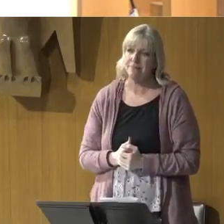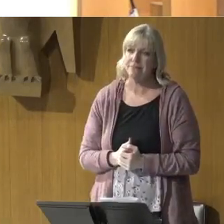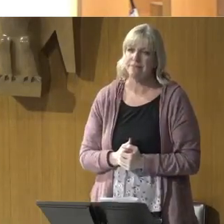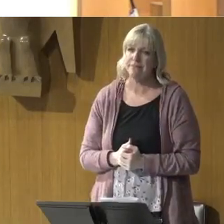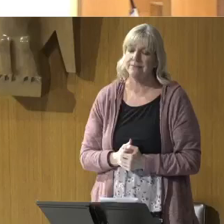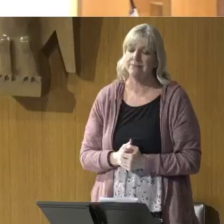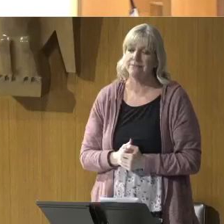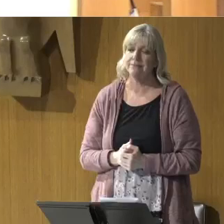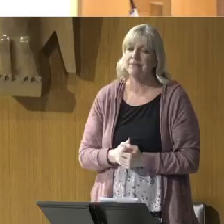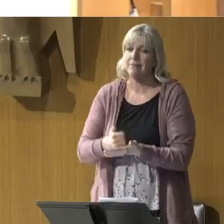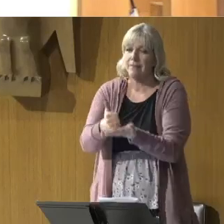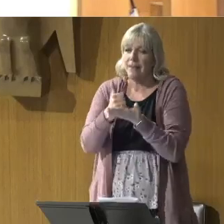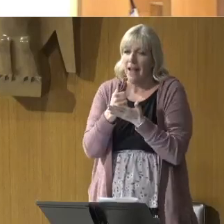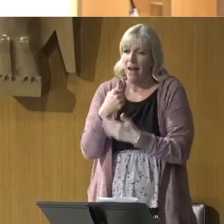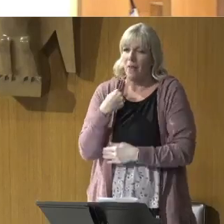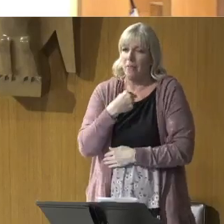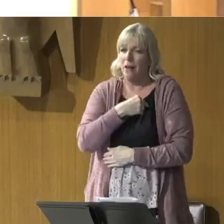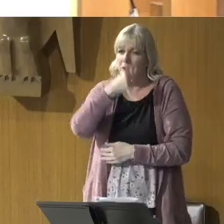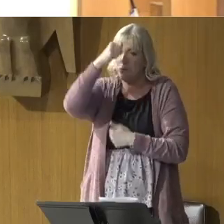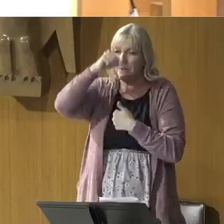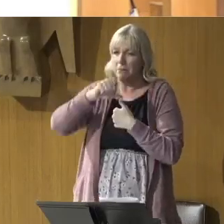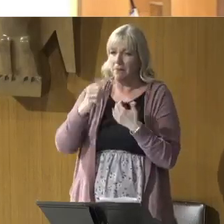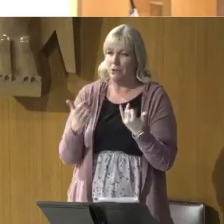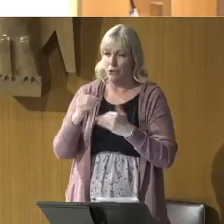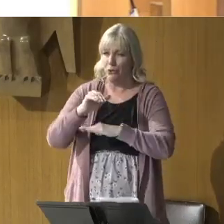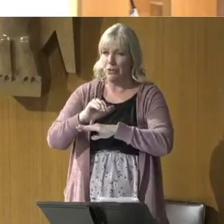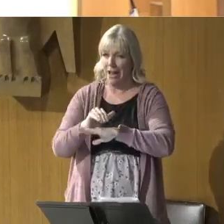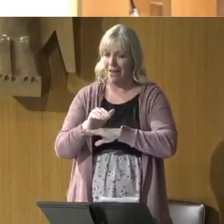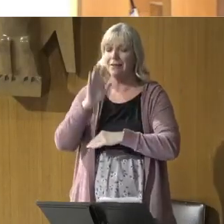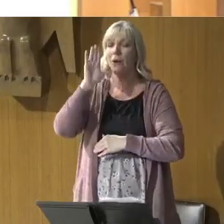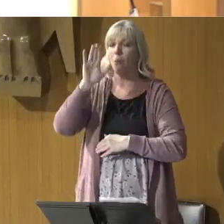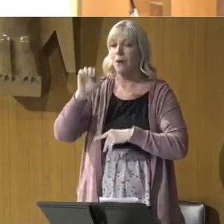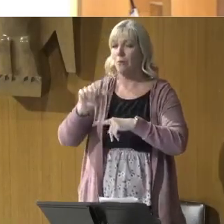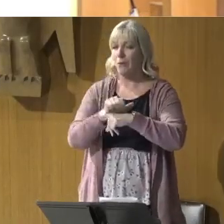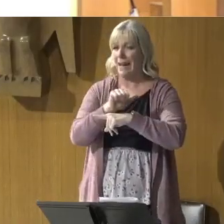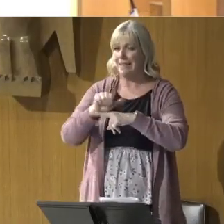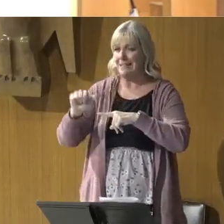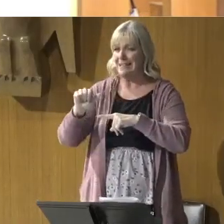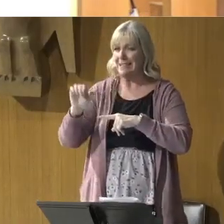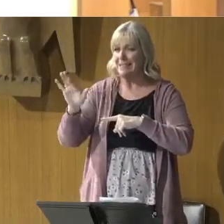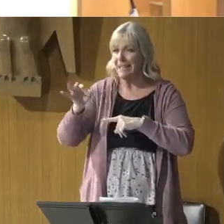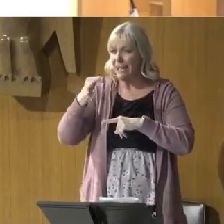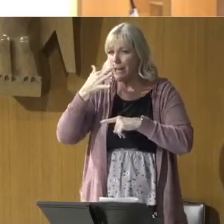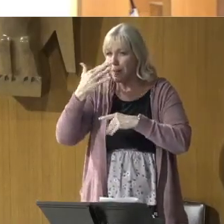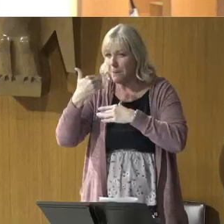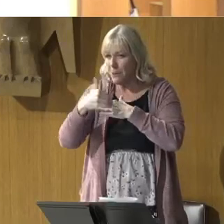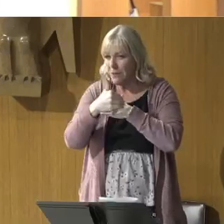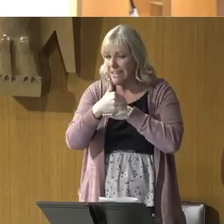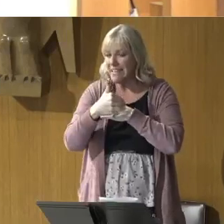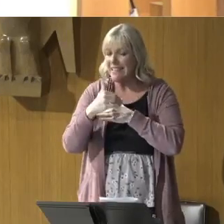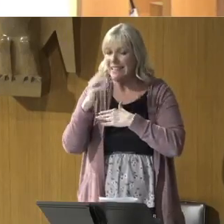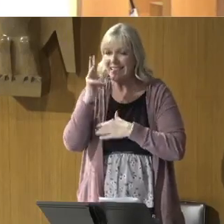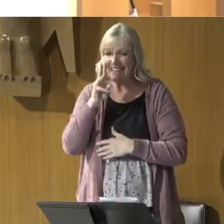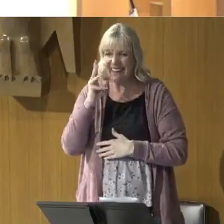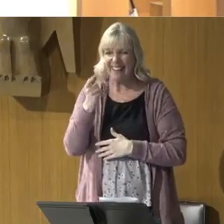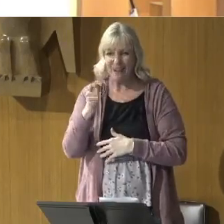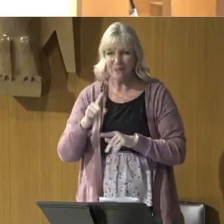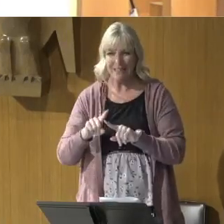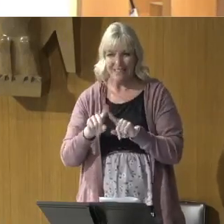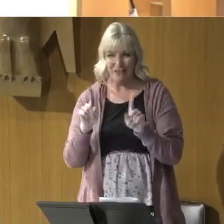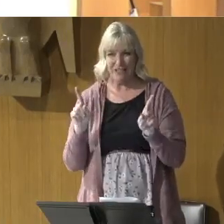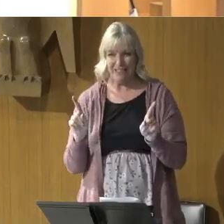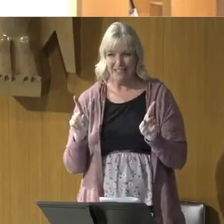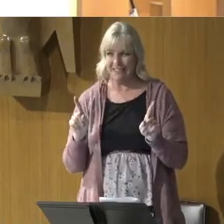To help us remember tonight we are going to practice communion a little bit differently. The intimacy of our Maundy